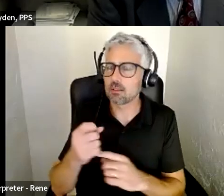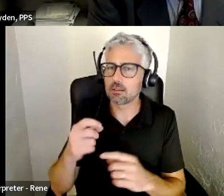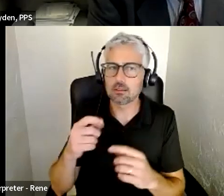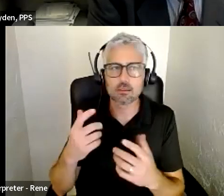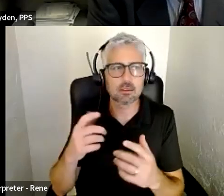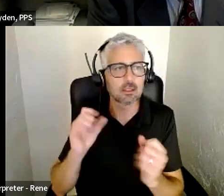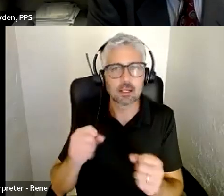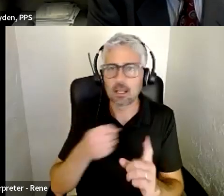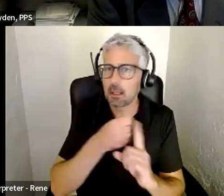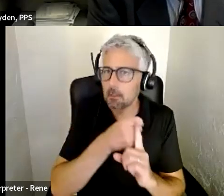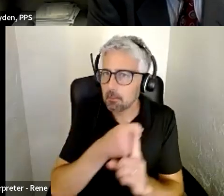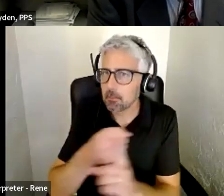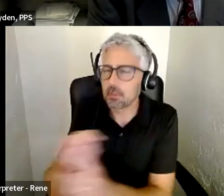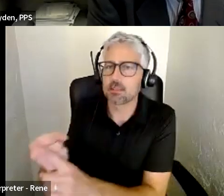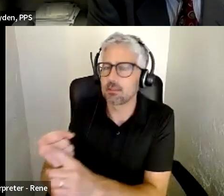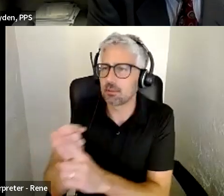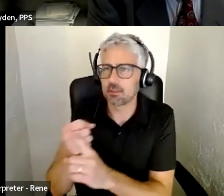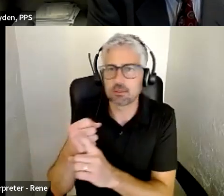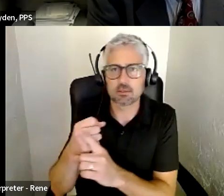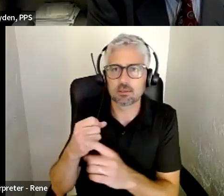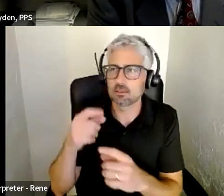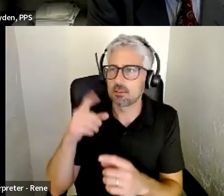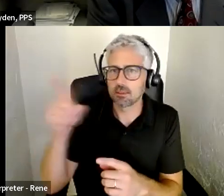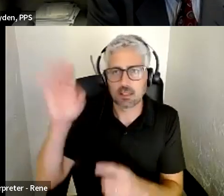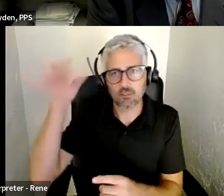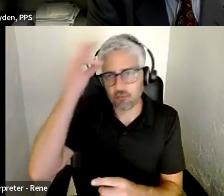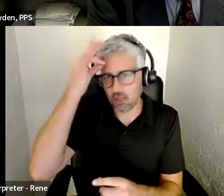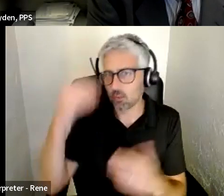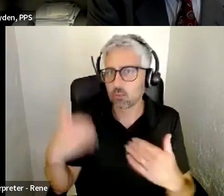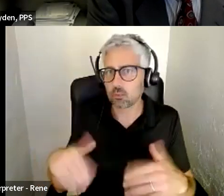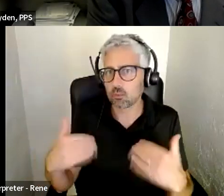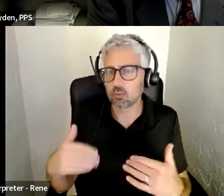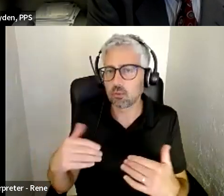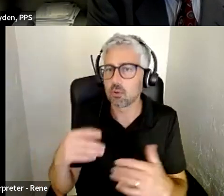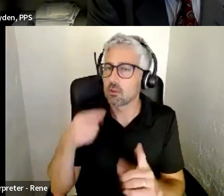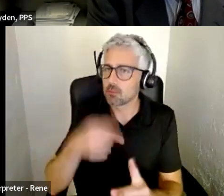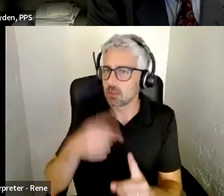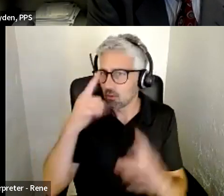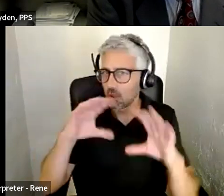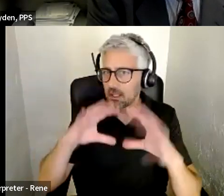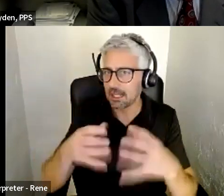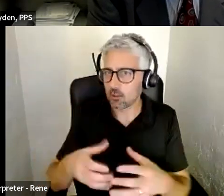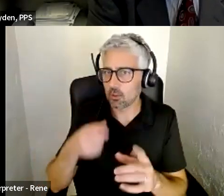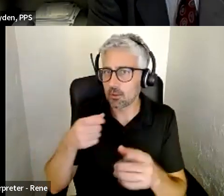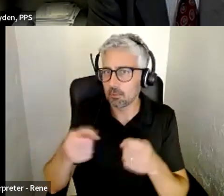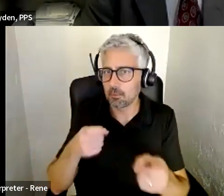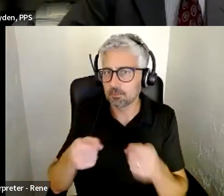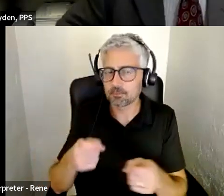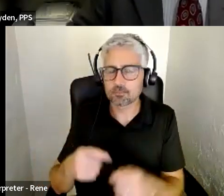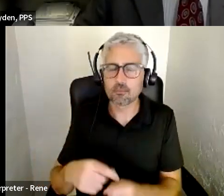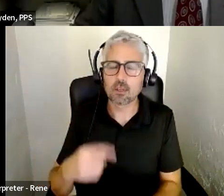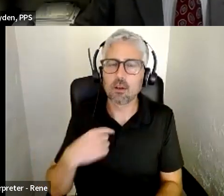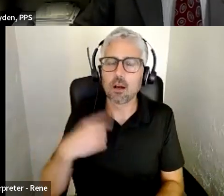a tremendous amount of the spend at the federal government here. Particularly with category management. So I thought we made a really good inroad into